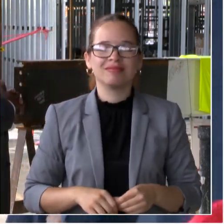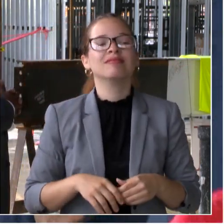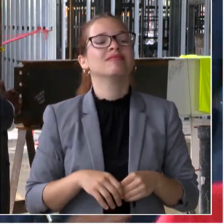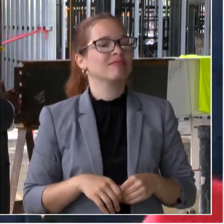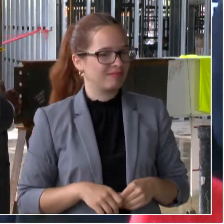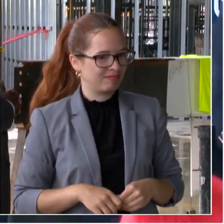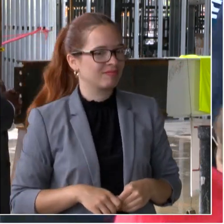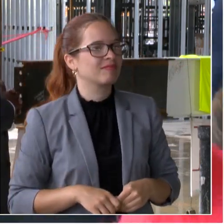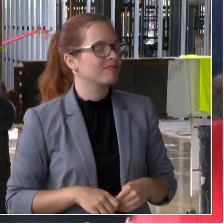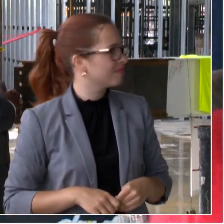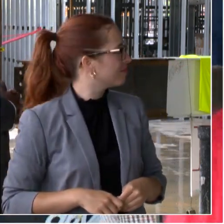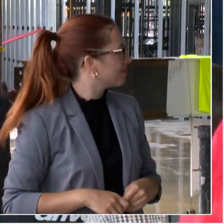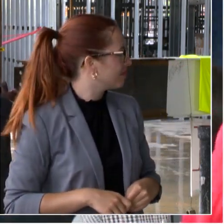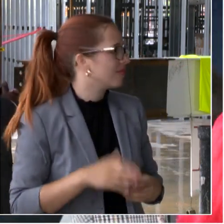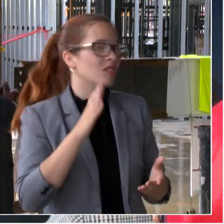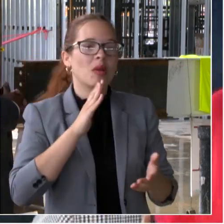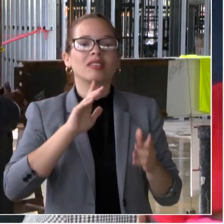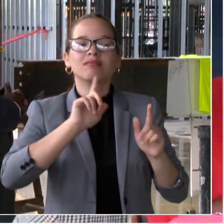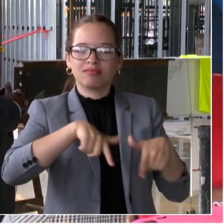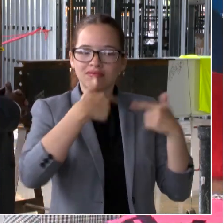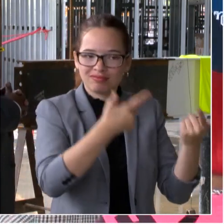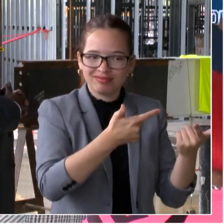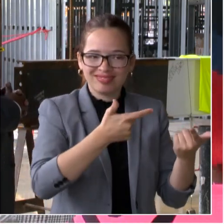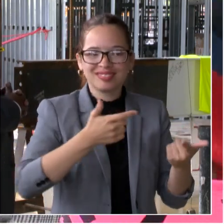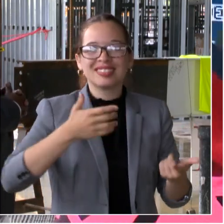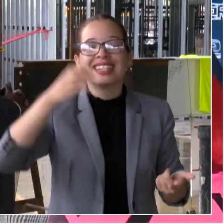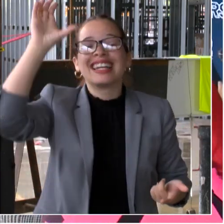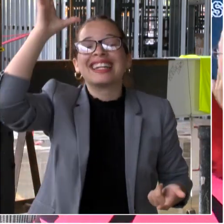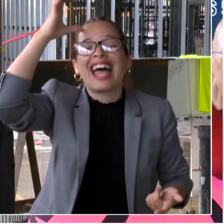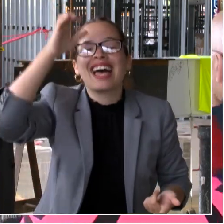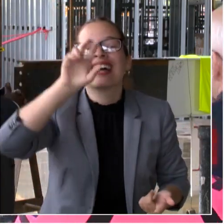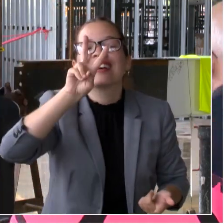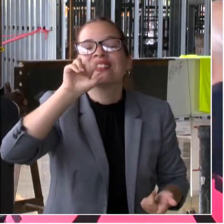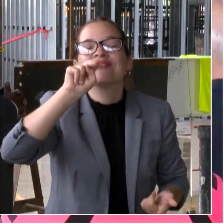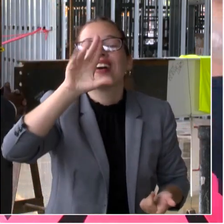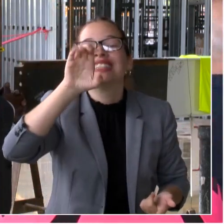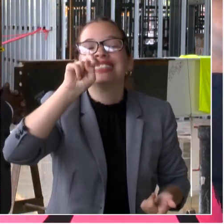is the opportunity. We say thank you because we're getting it done today. Thank you and God bless.